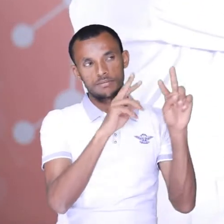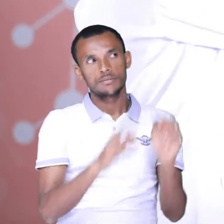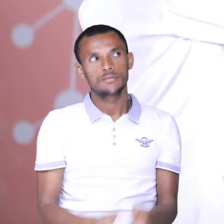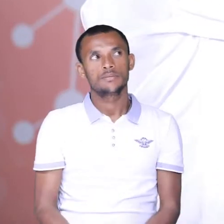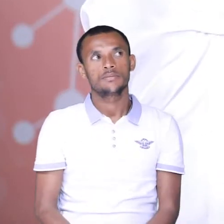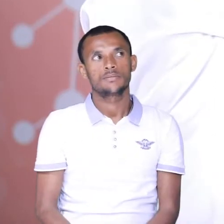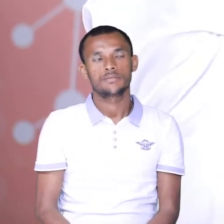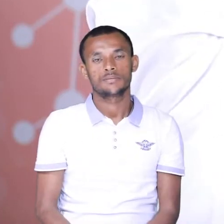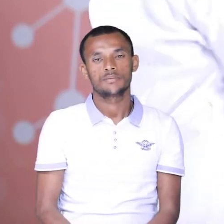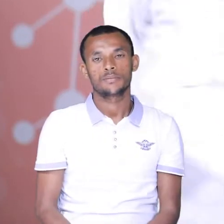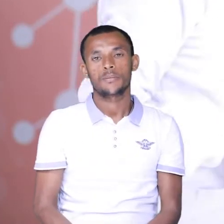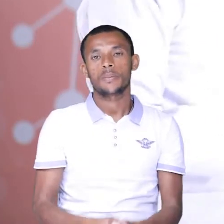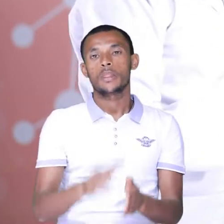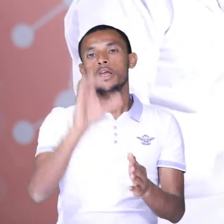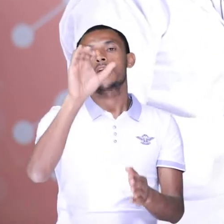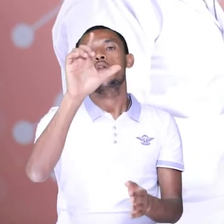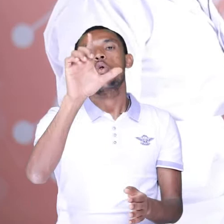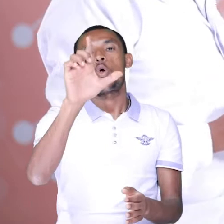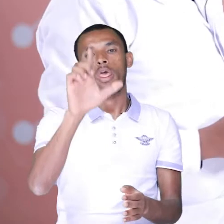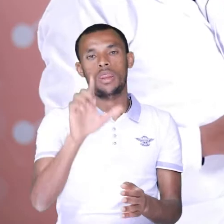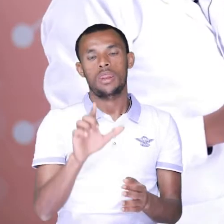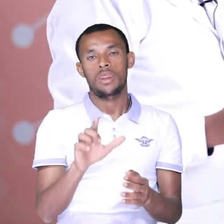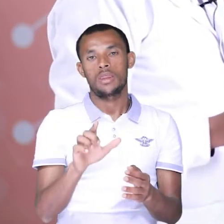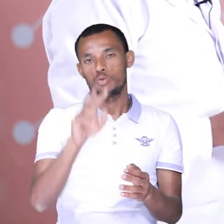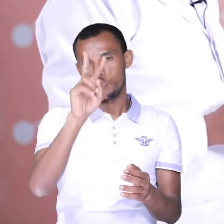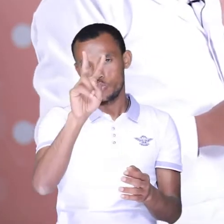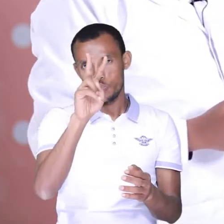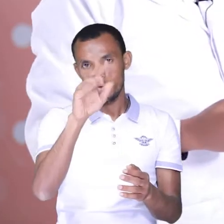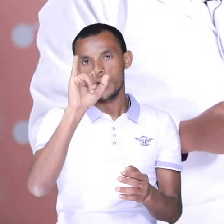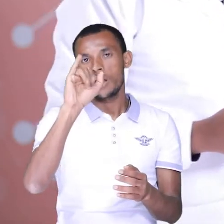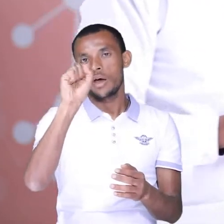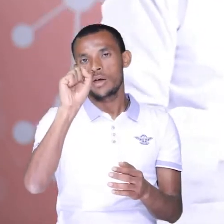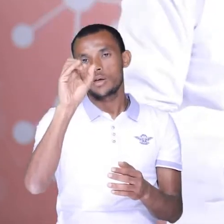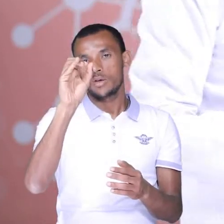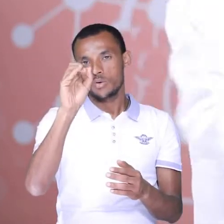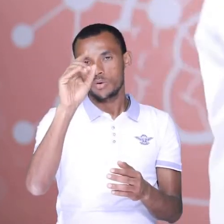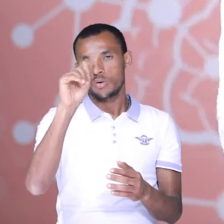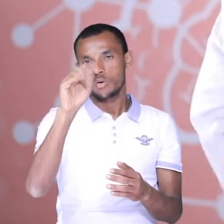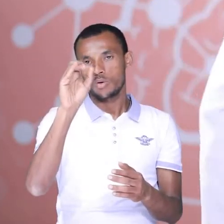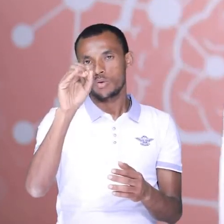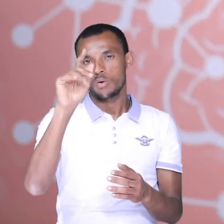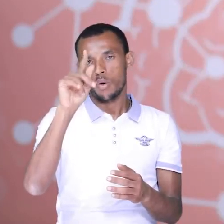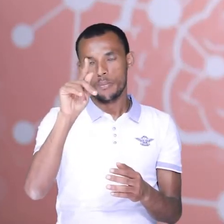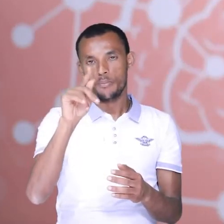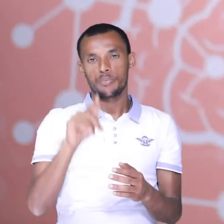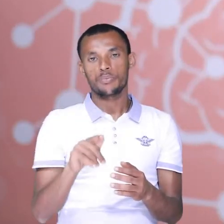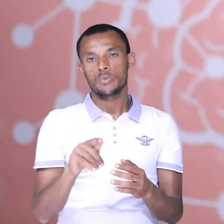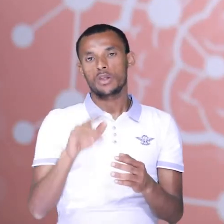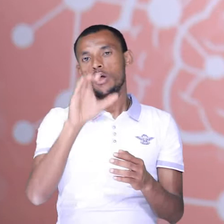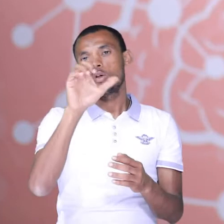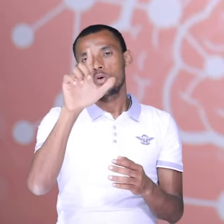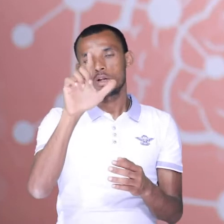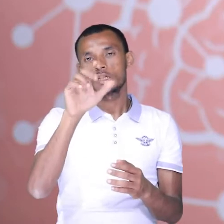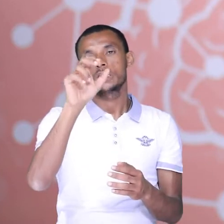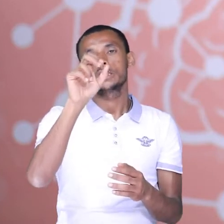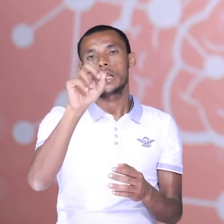An element chlorine has two isotopes, chlorine 35 and